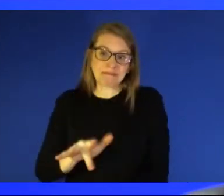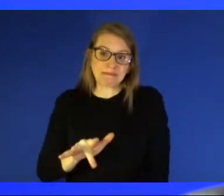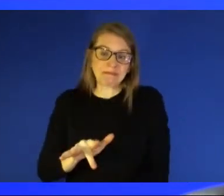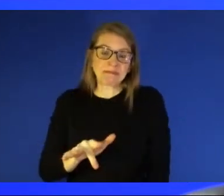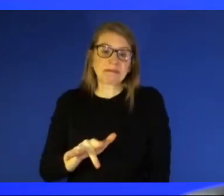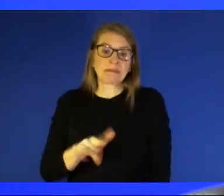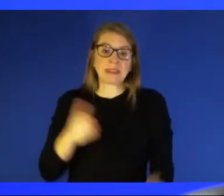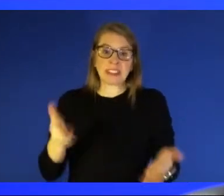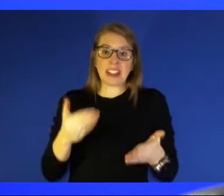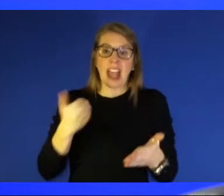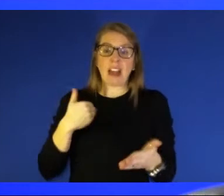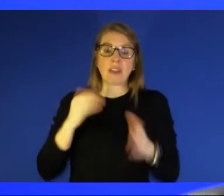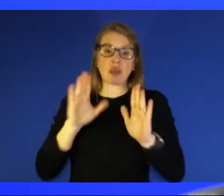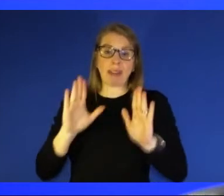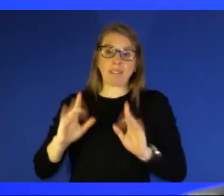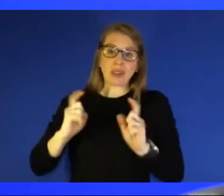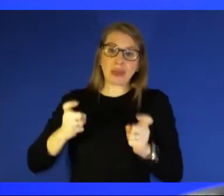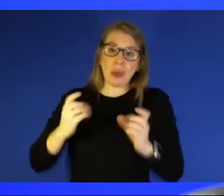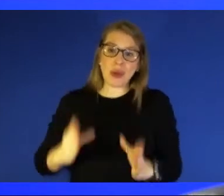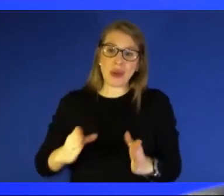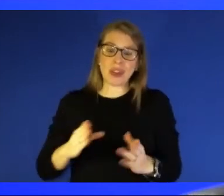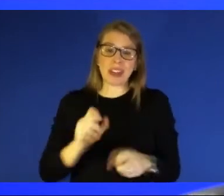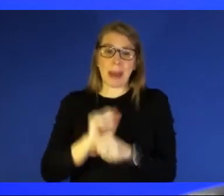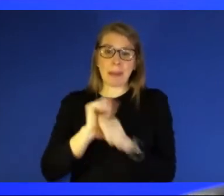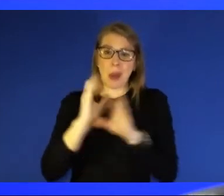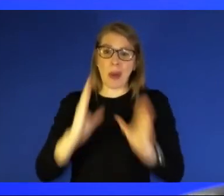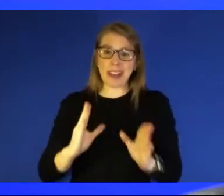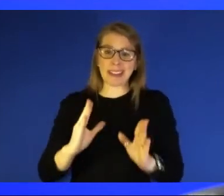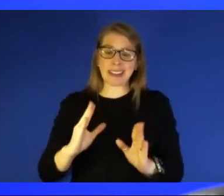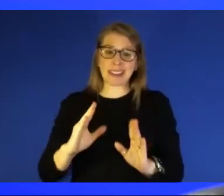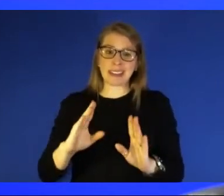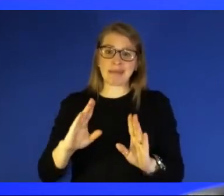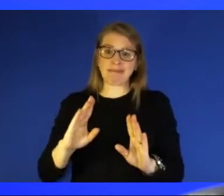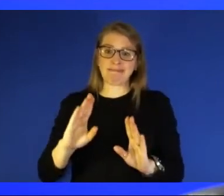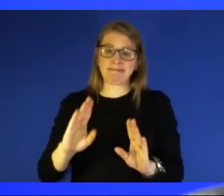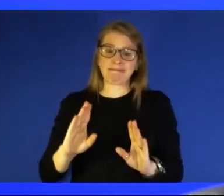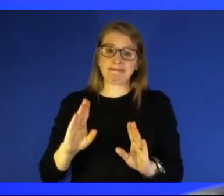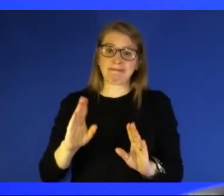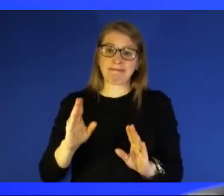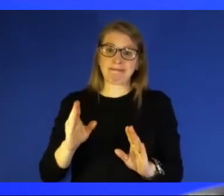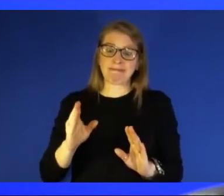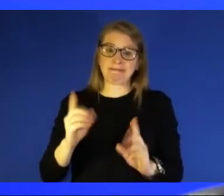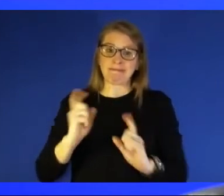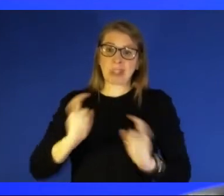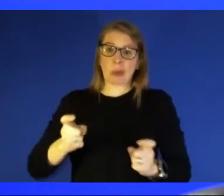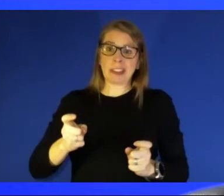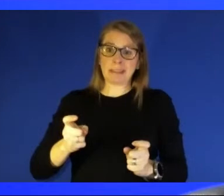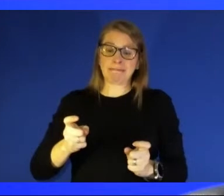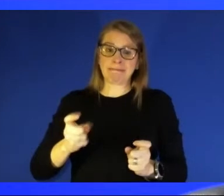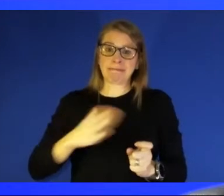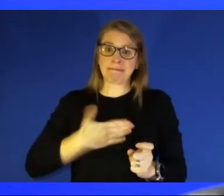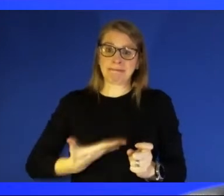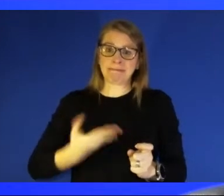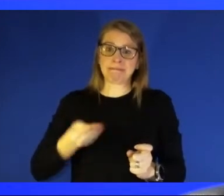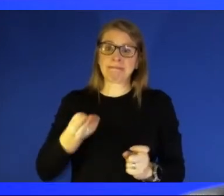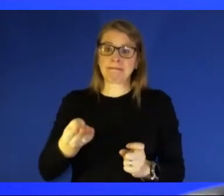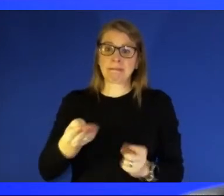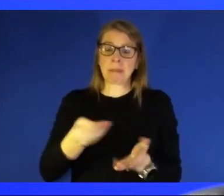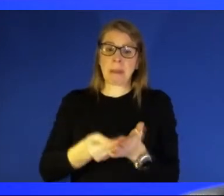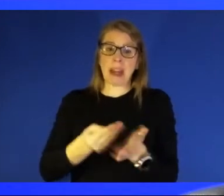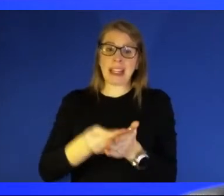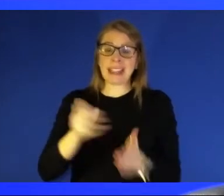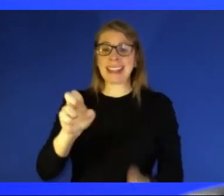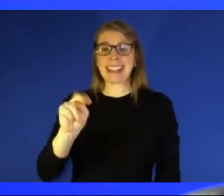grateful donors and employees who have donated monies that we use through our endowment funds, and we can do